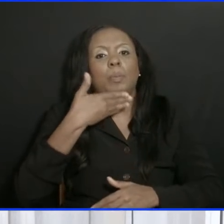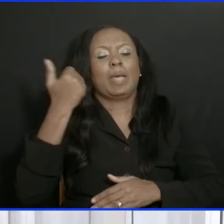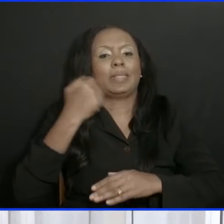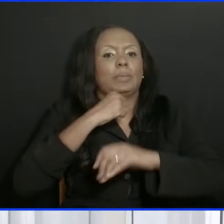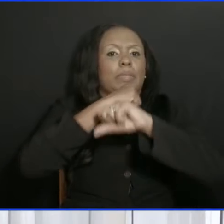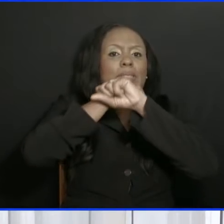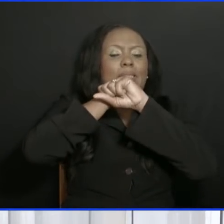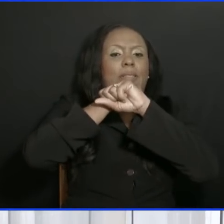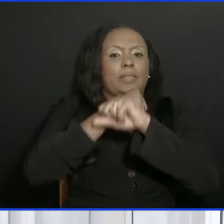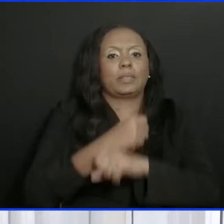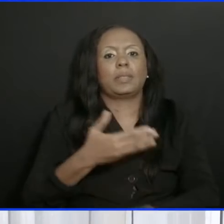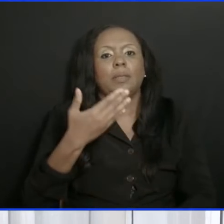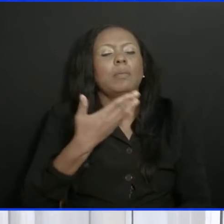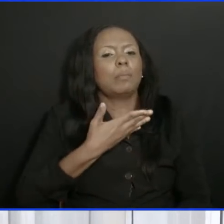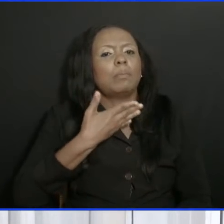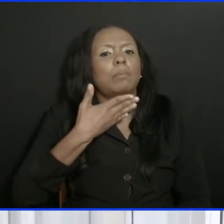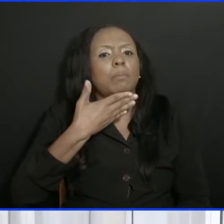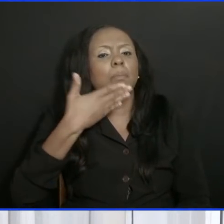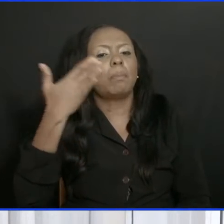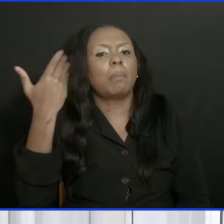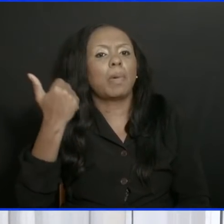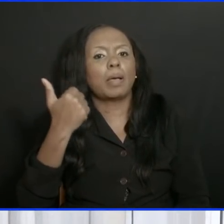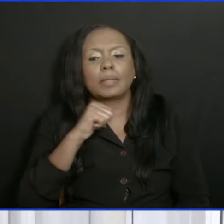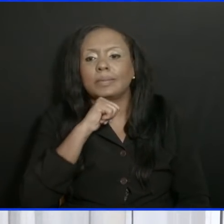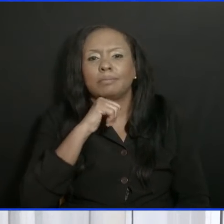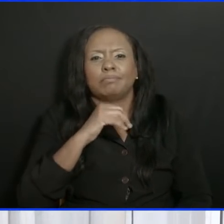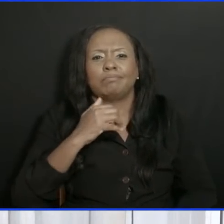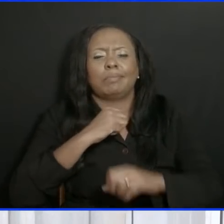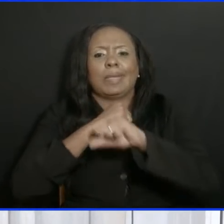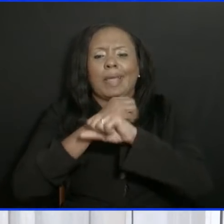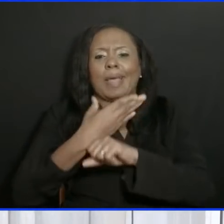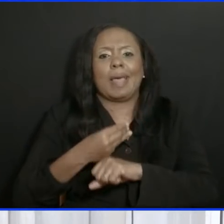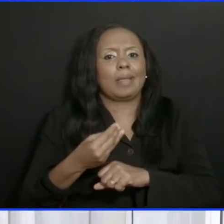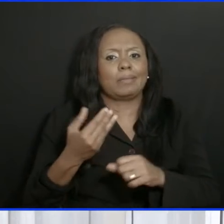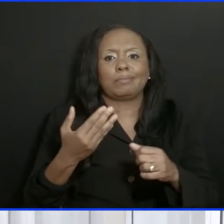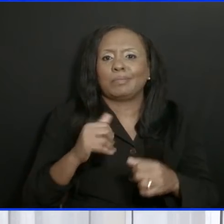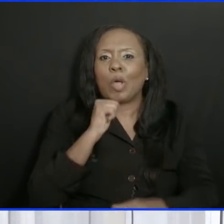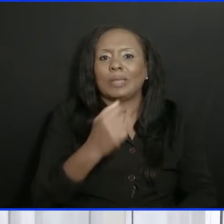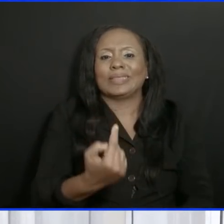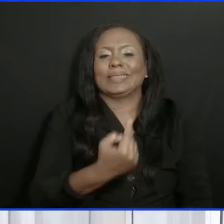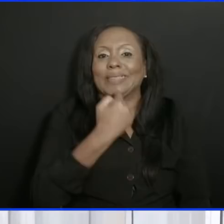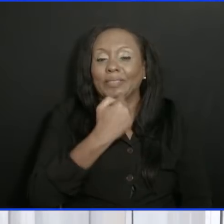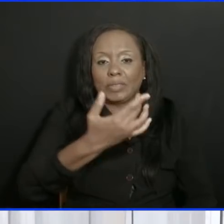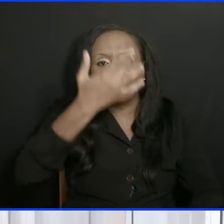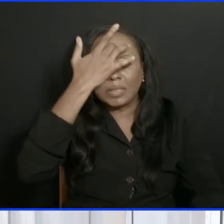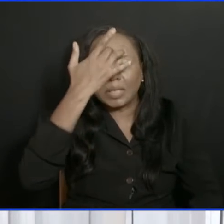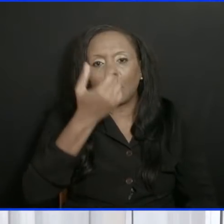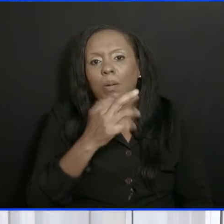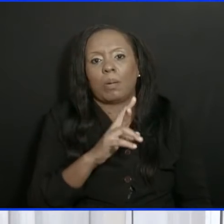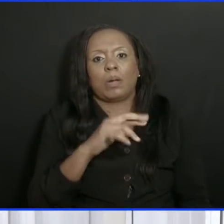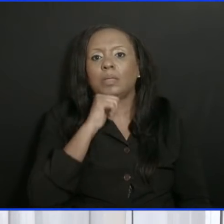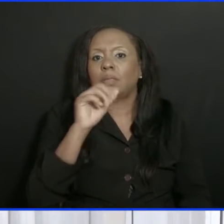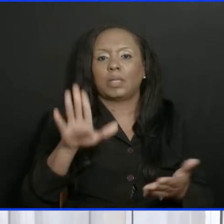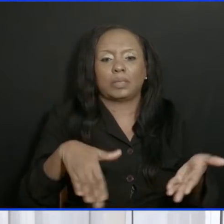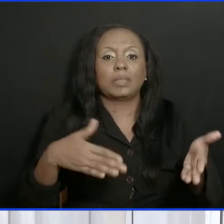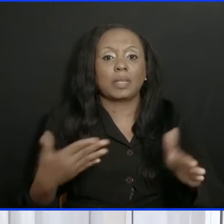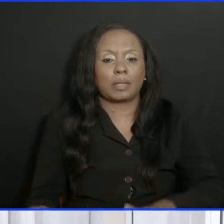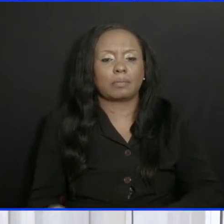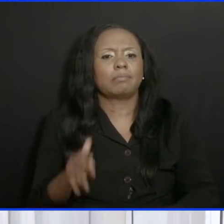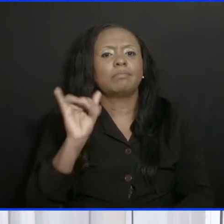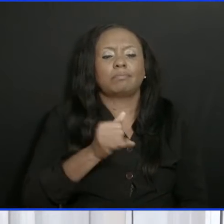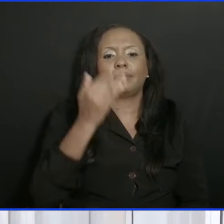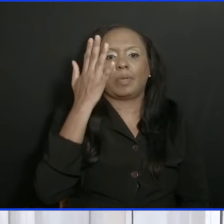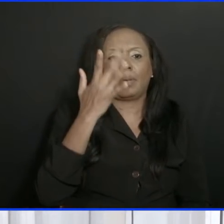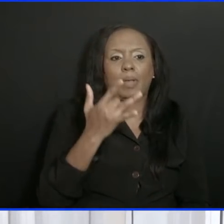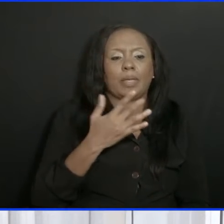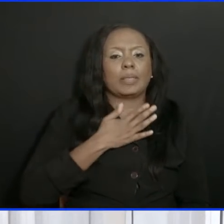against hospitalization, survival against, regrettably, loss of life. And to that extent, therefore, we ask you